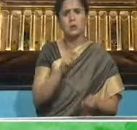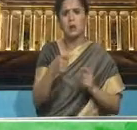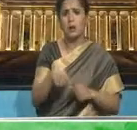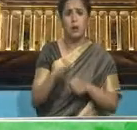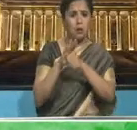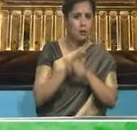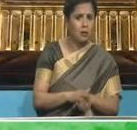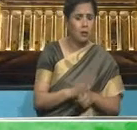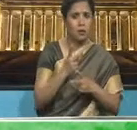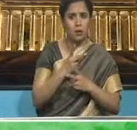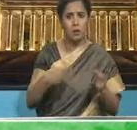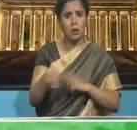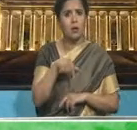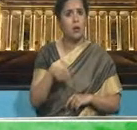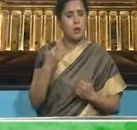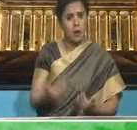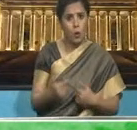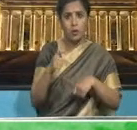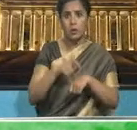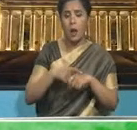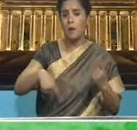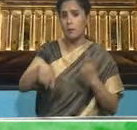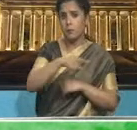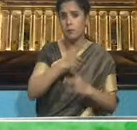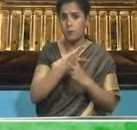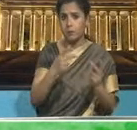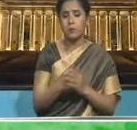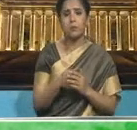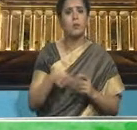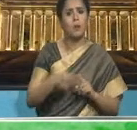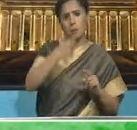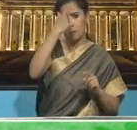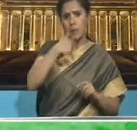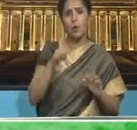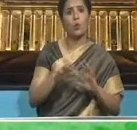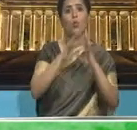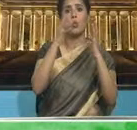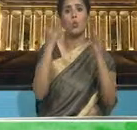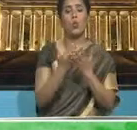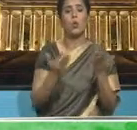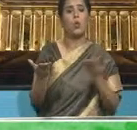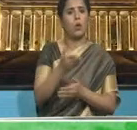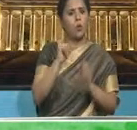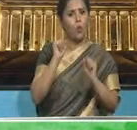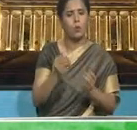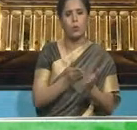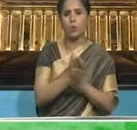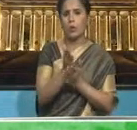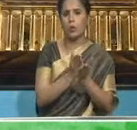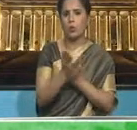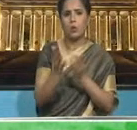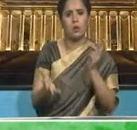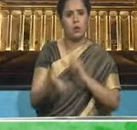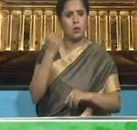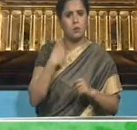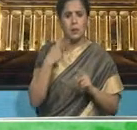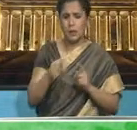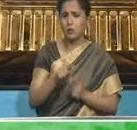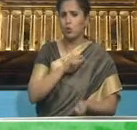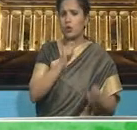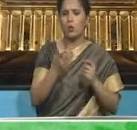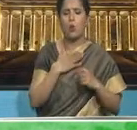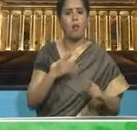indiscriminate industrialization and cautioned the world to mend its ways. We need to modify